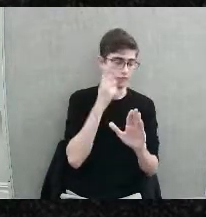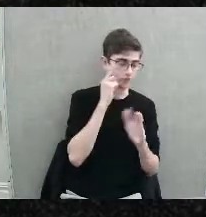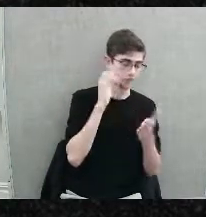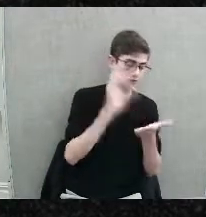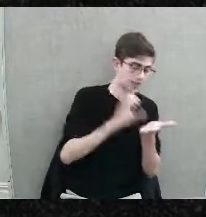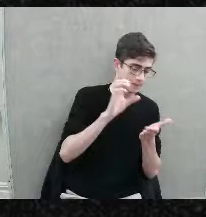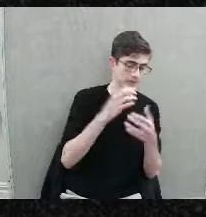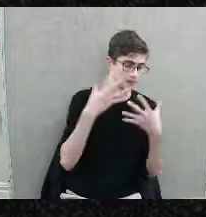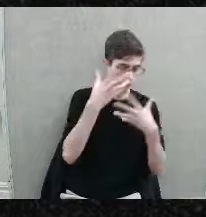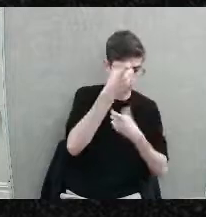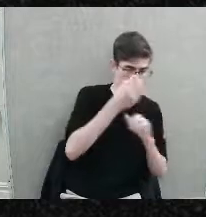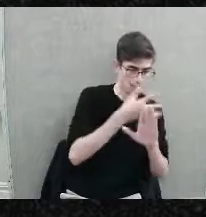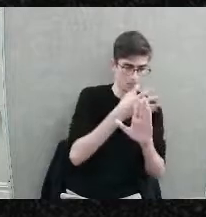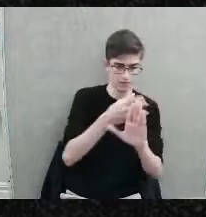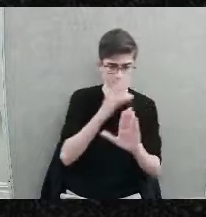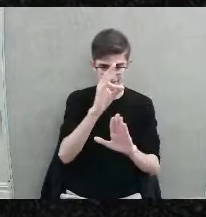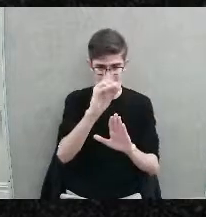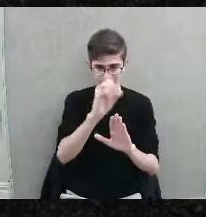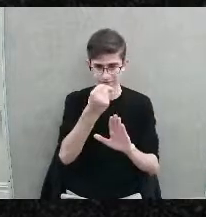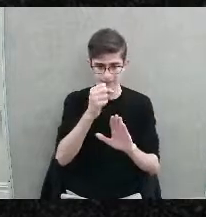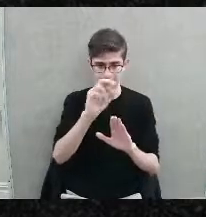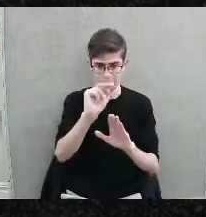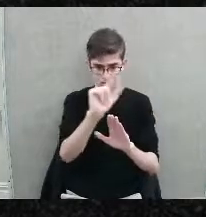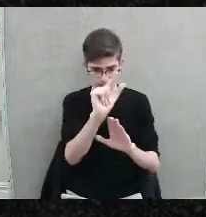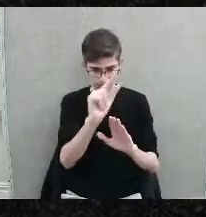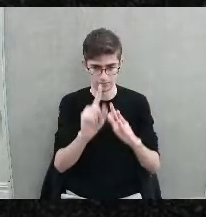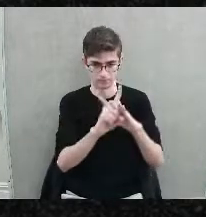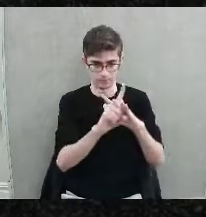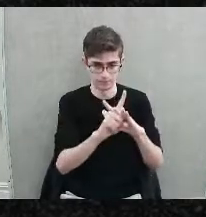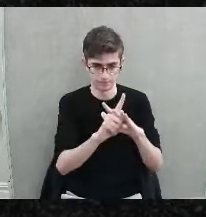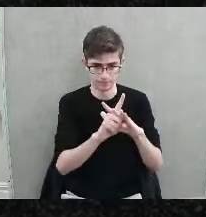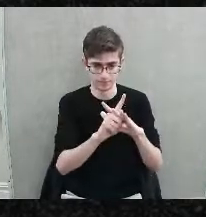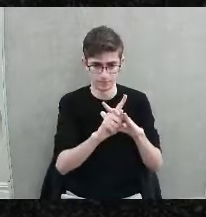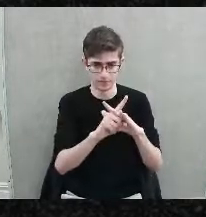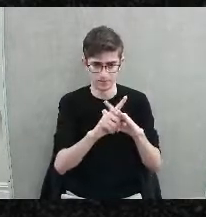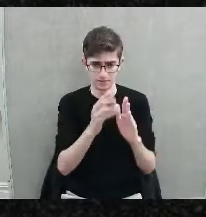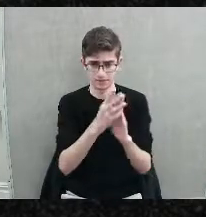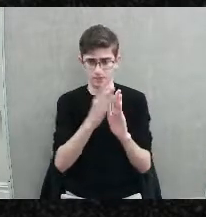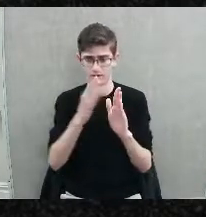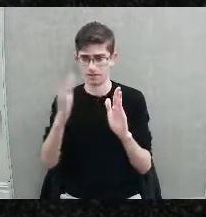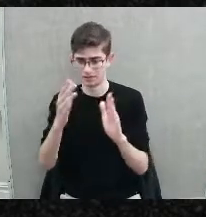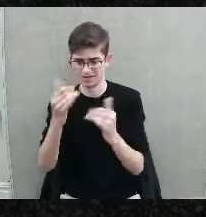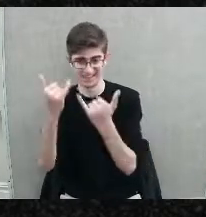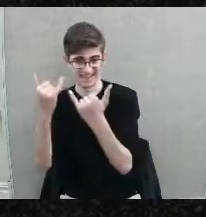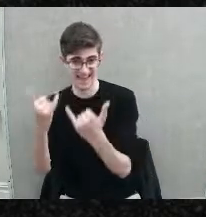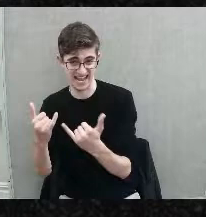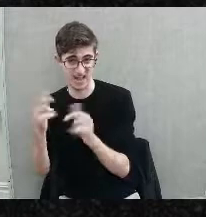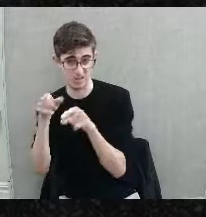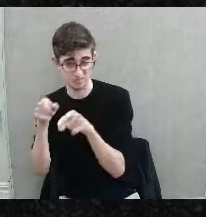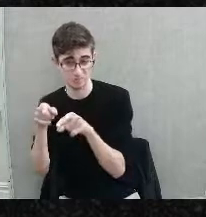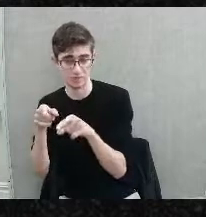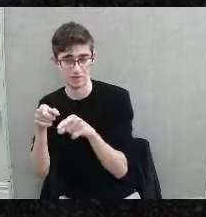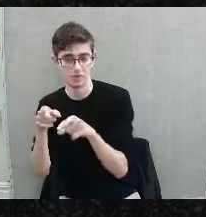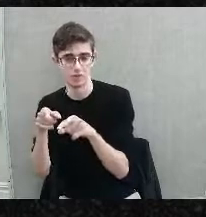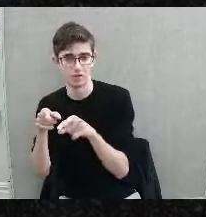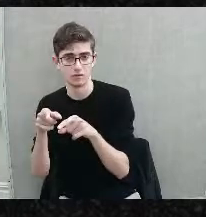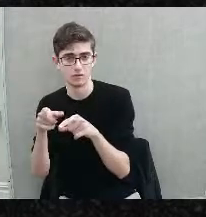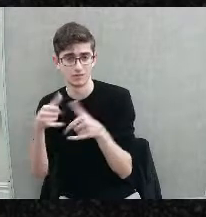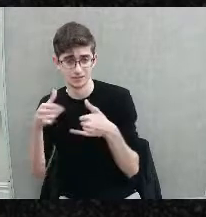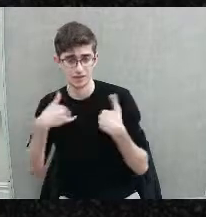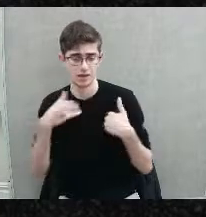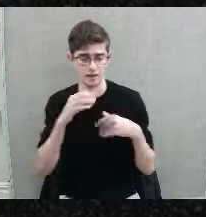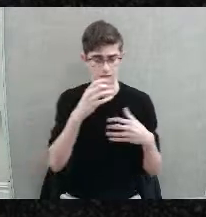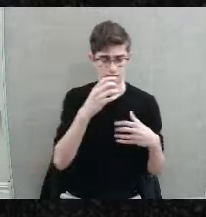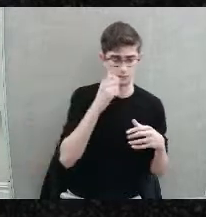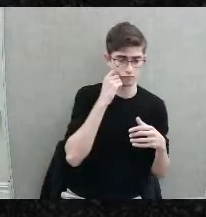and colonialism, are we at a moment where neoliberalism is breaking and we still have the continuity of racial capitalism,